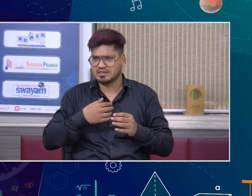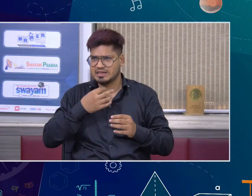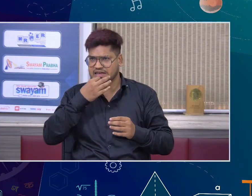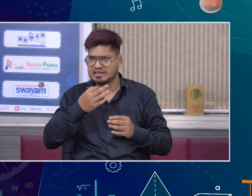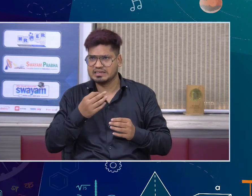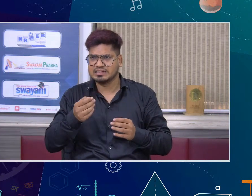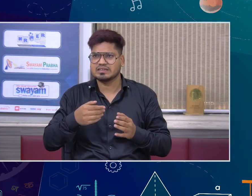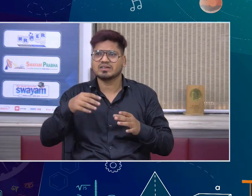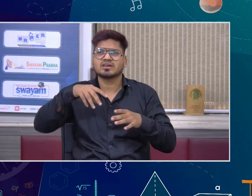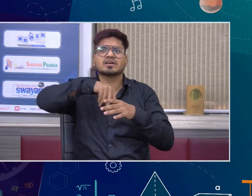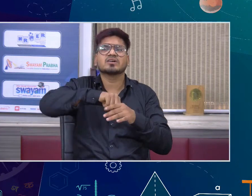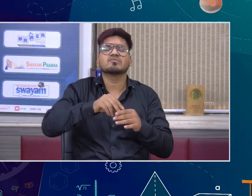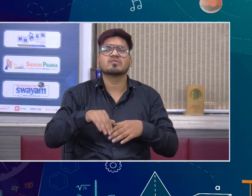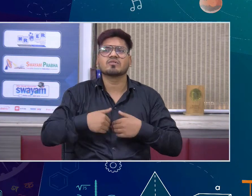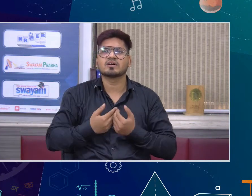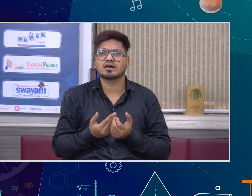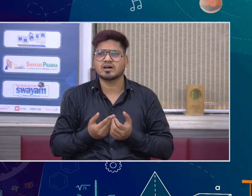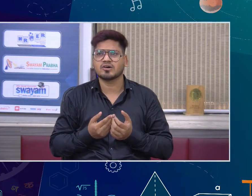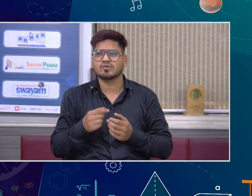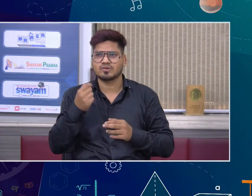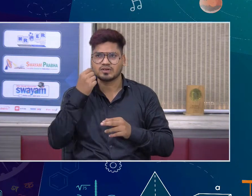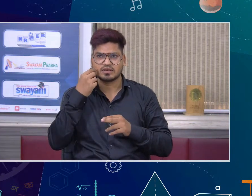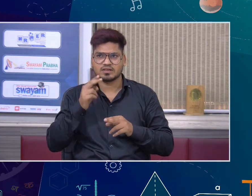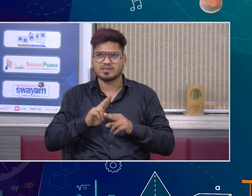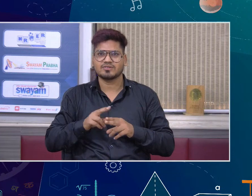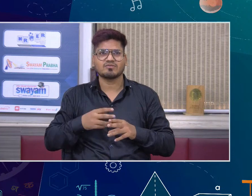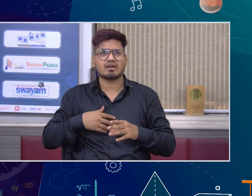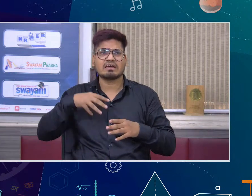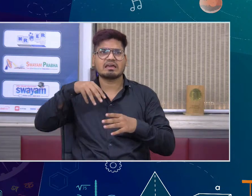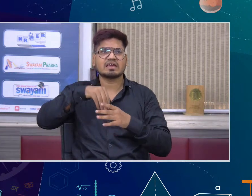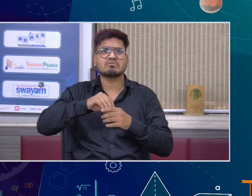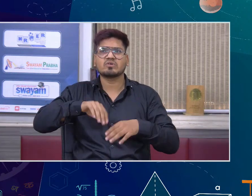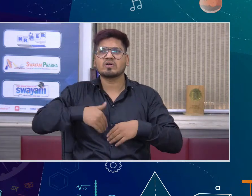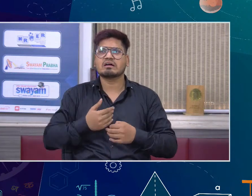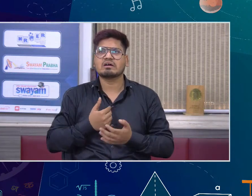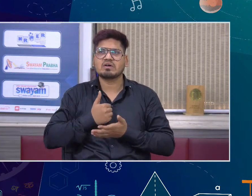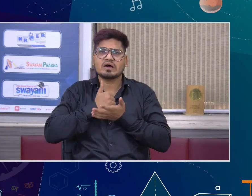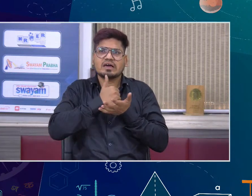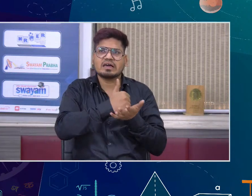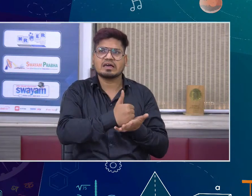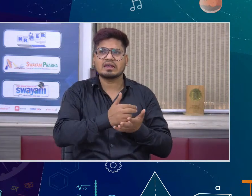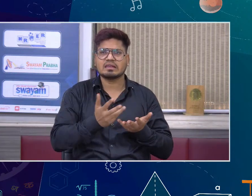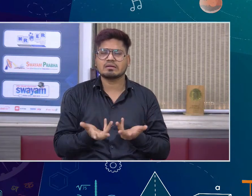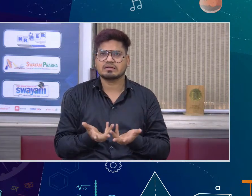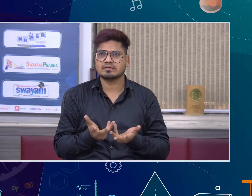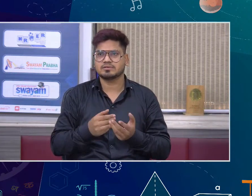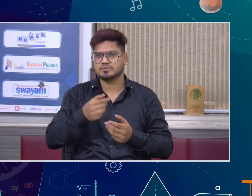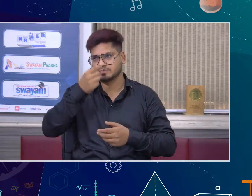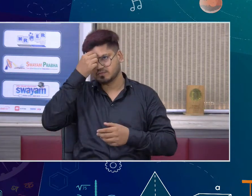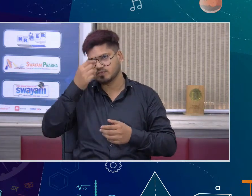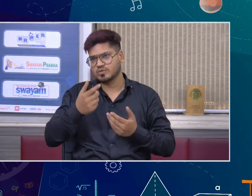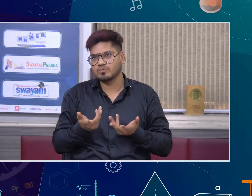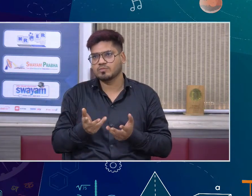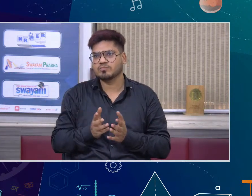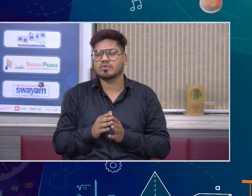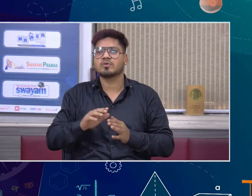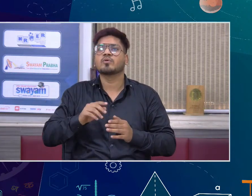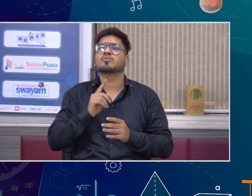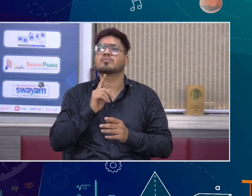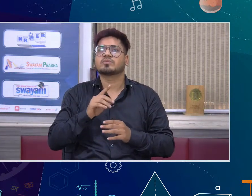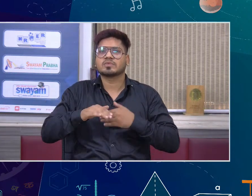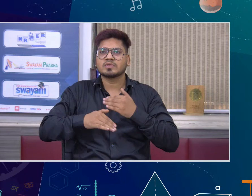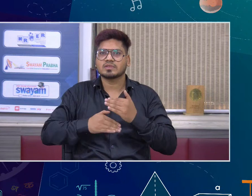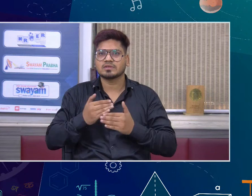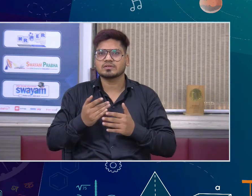something more. I need something more, but I didn't get it. And what happened? He's asked one pen and paper. He's